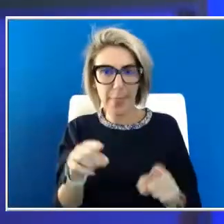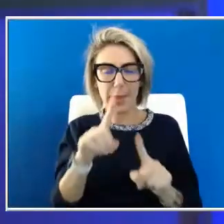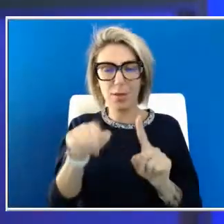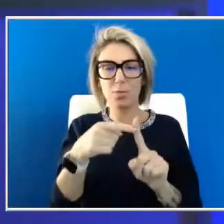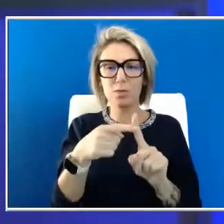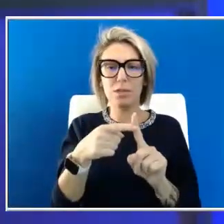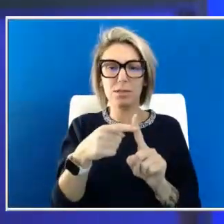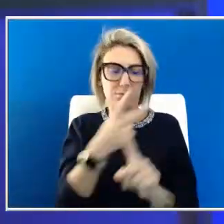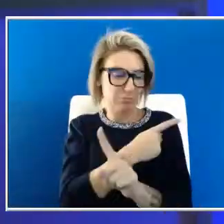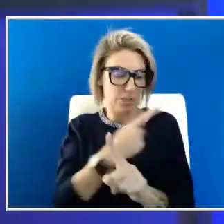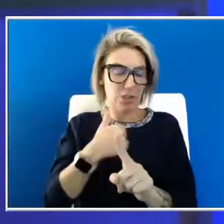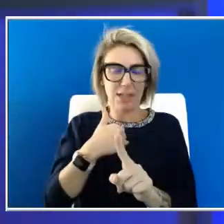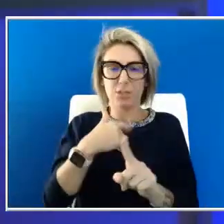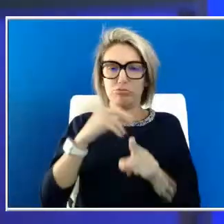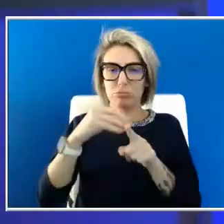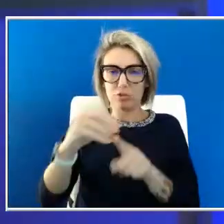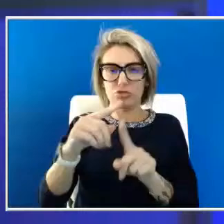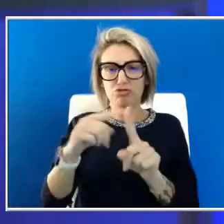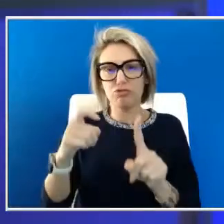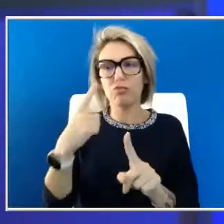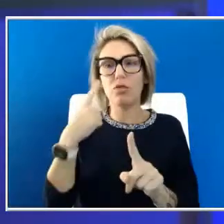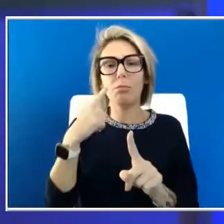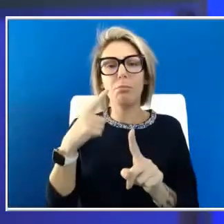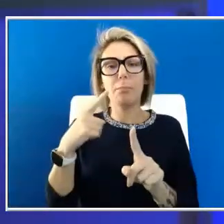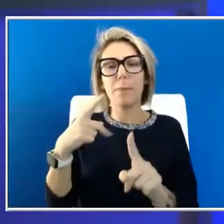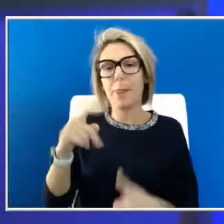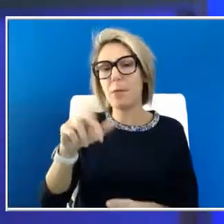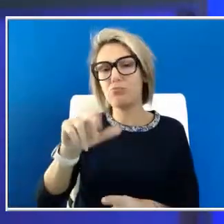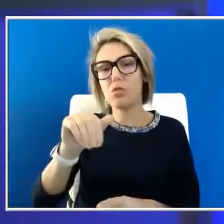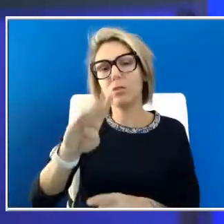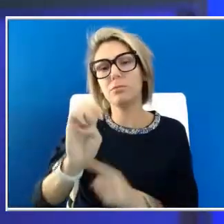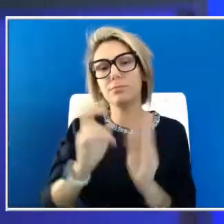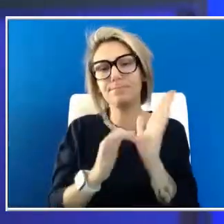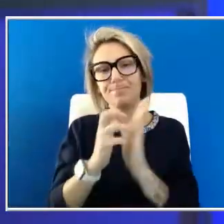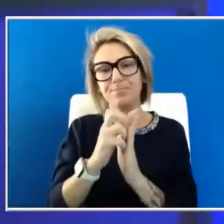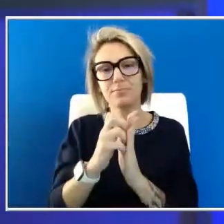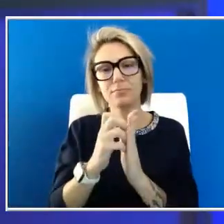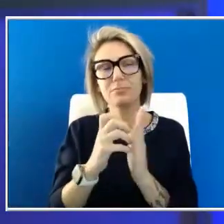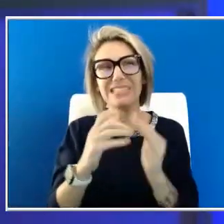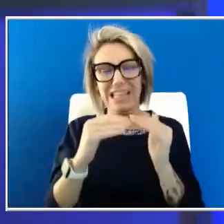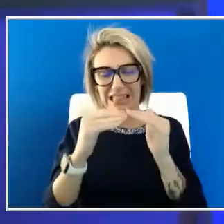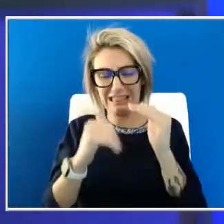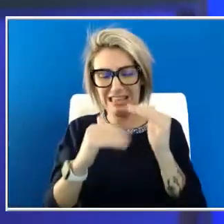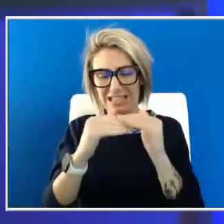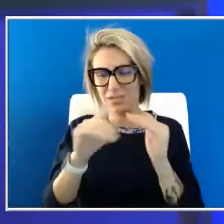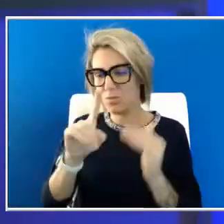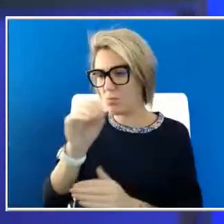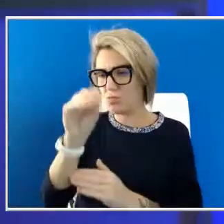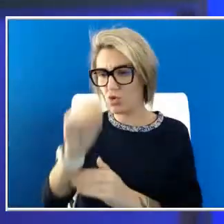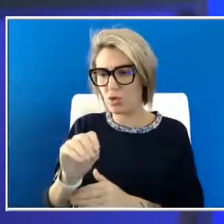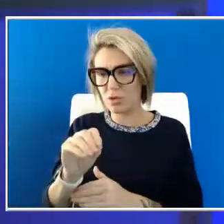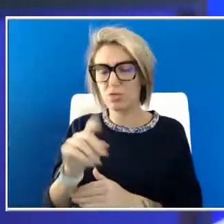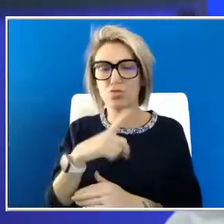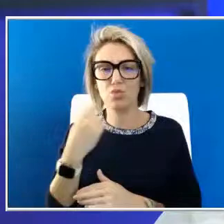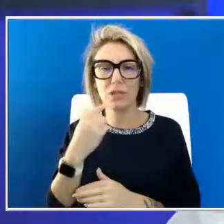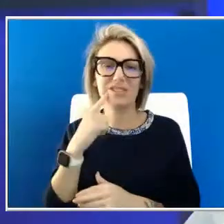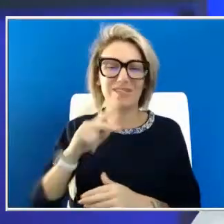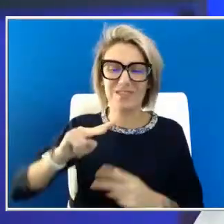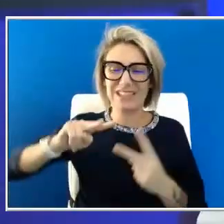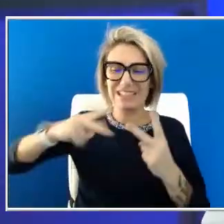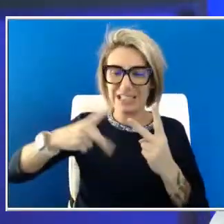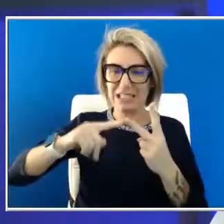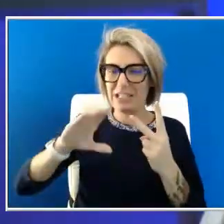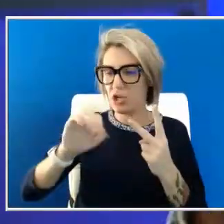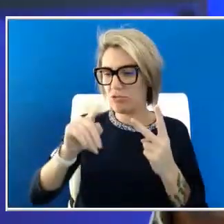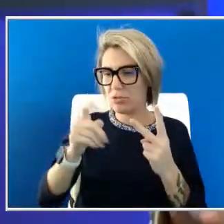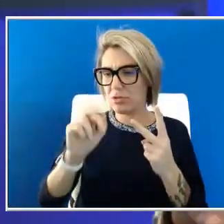radiation for prostate cancer, there may be a less than 1% risk of a secondary cancer